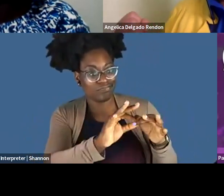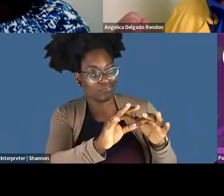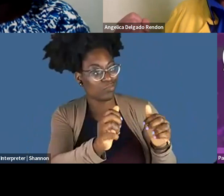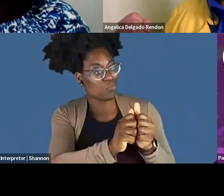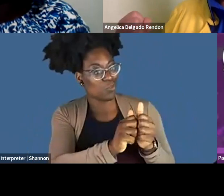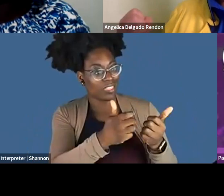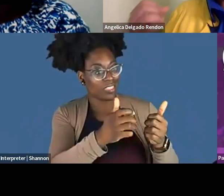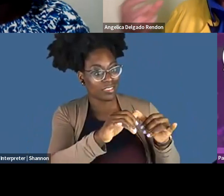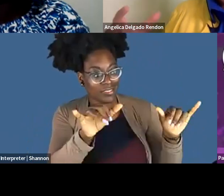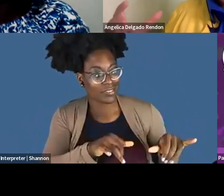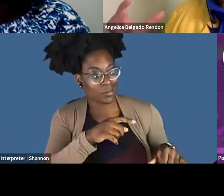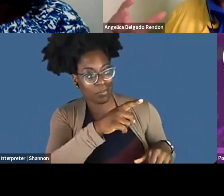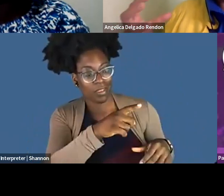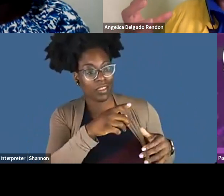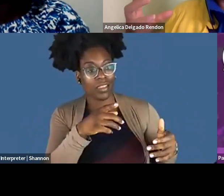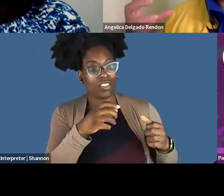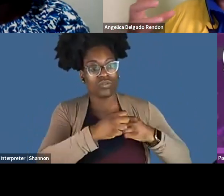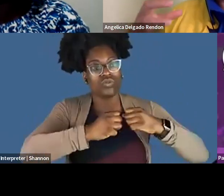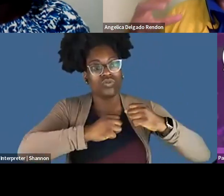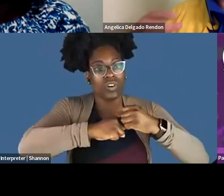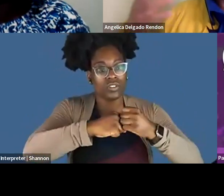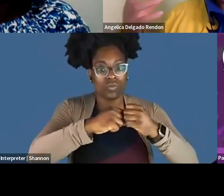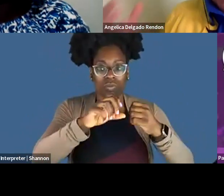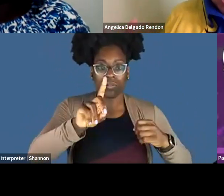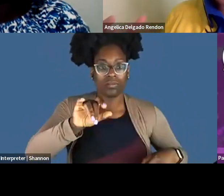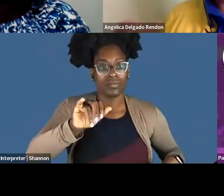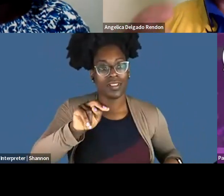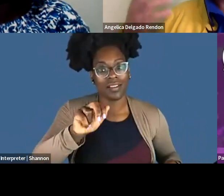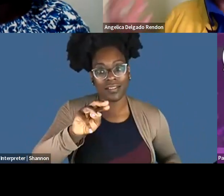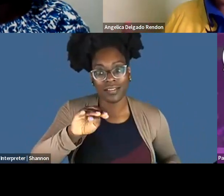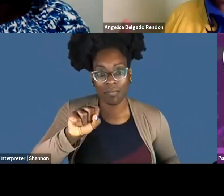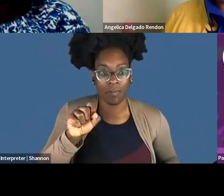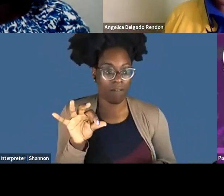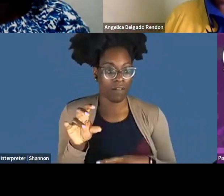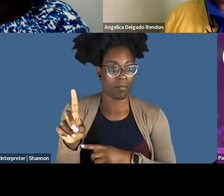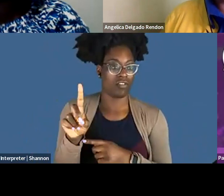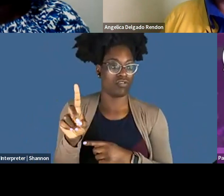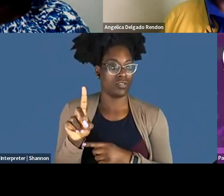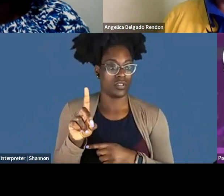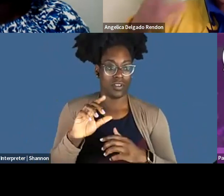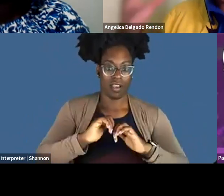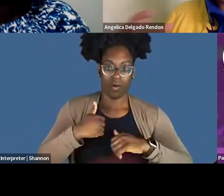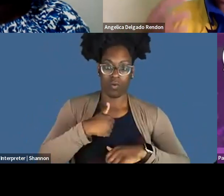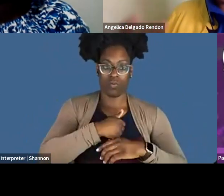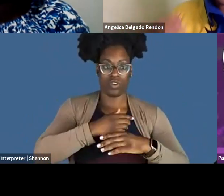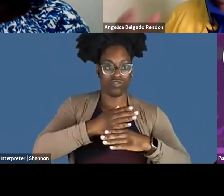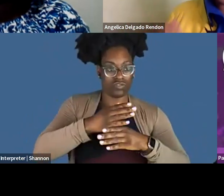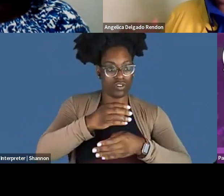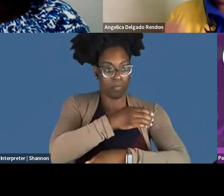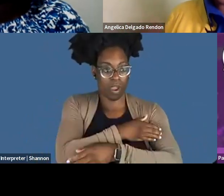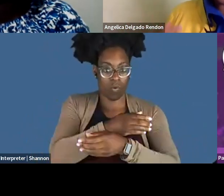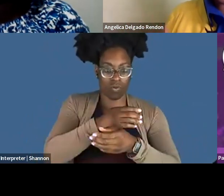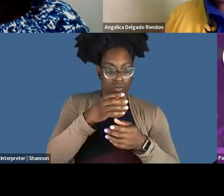structural dynamics of a democracy and sharing power across